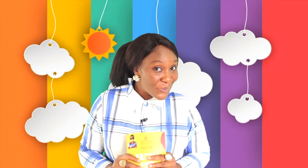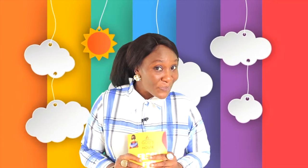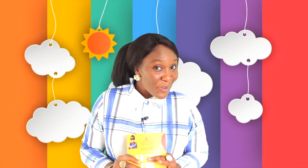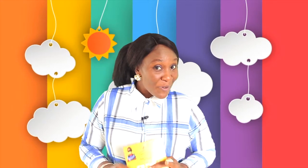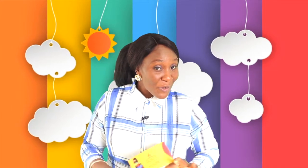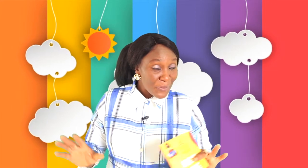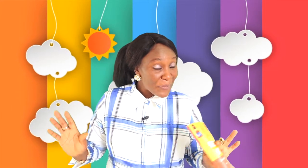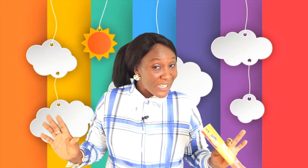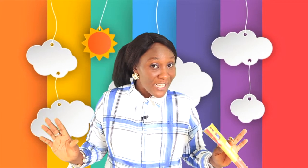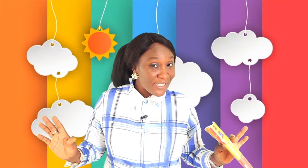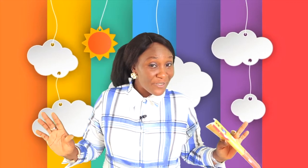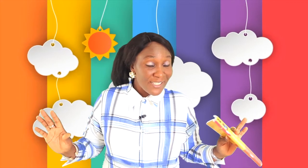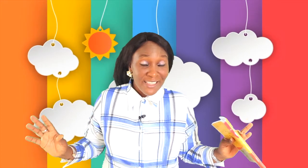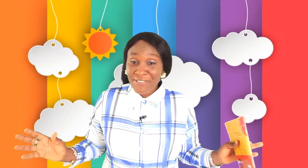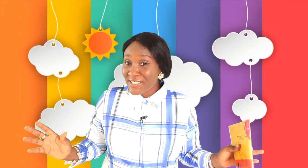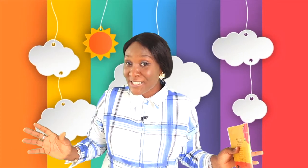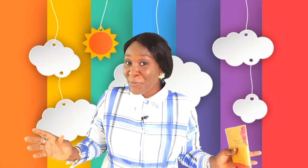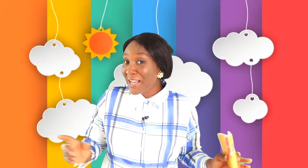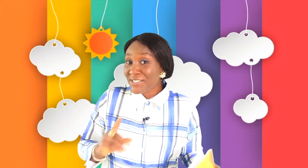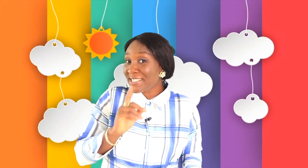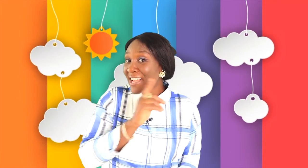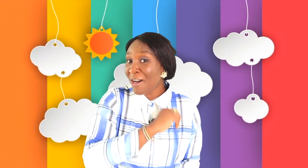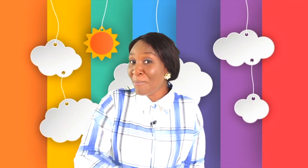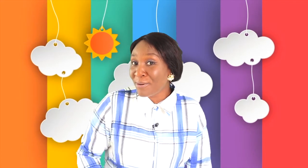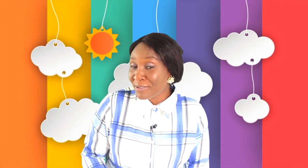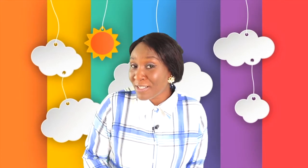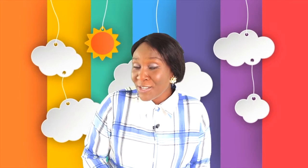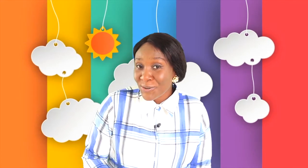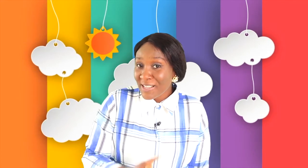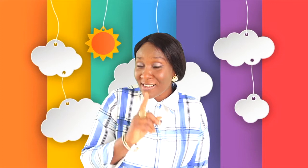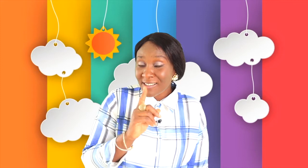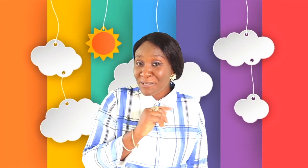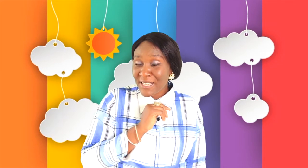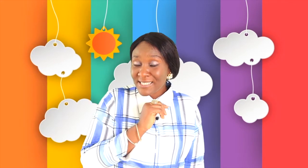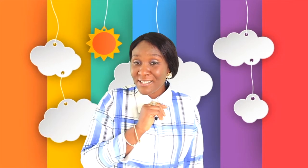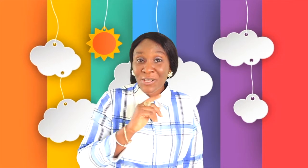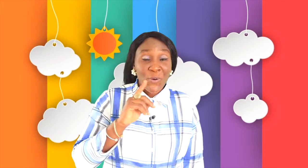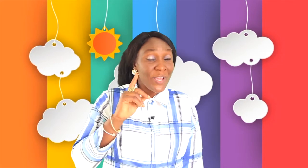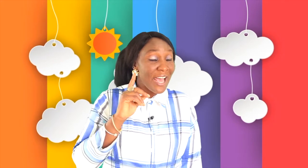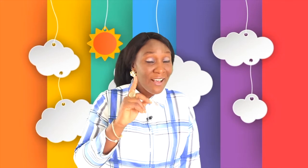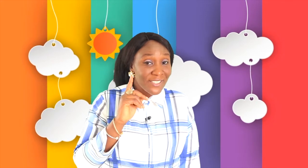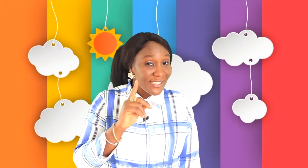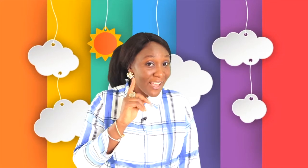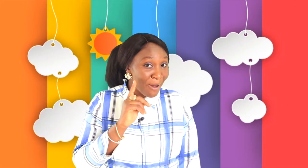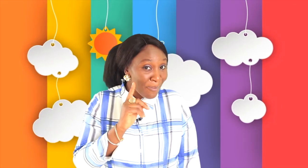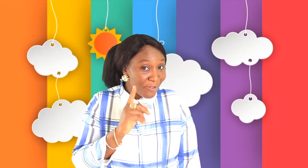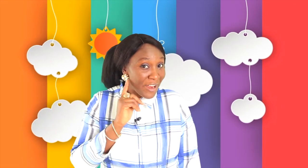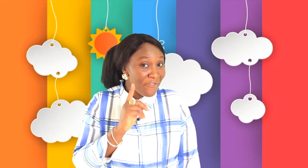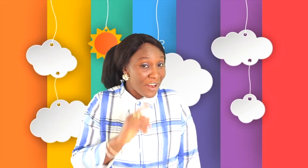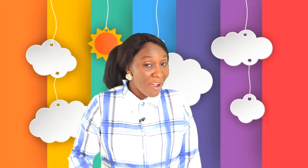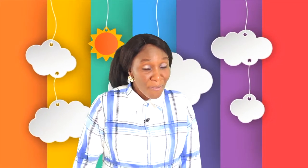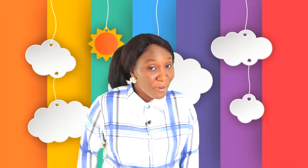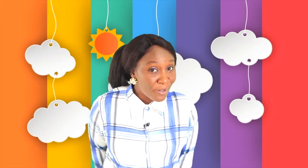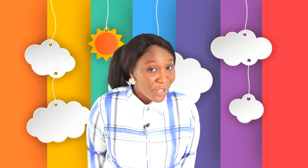do for us to be partakers of this lifting. And we have to stay humble. So as God is blessing us, we have to stay humble,